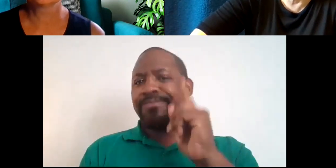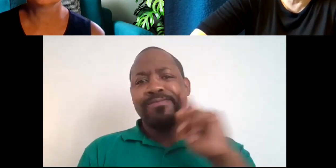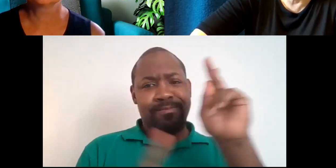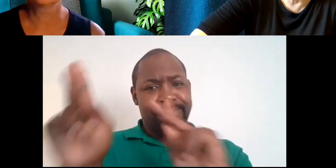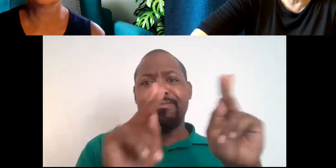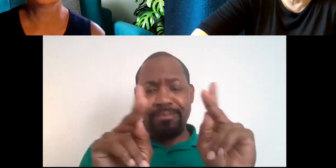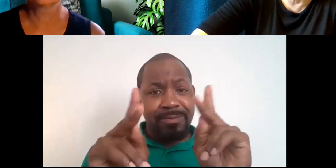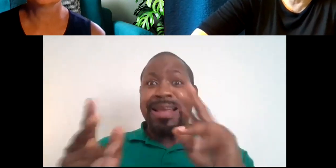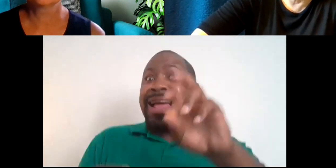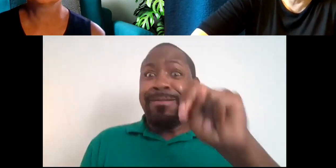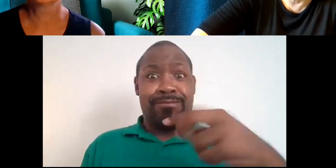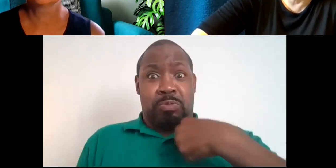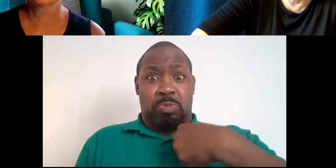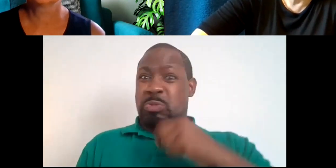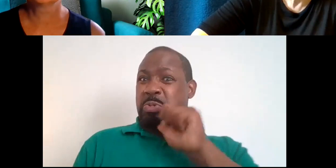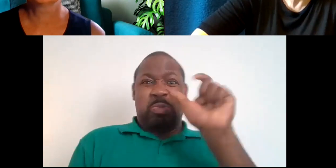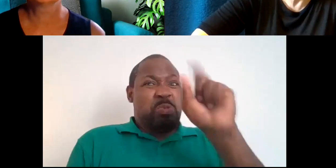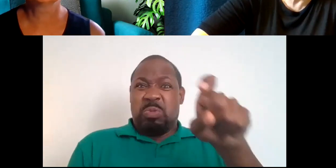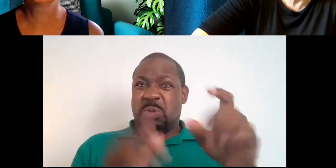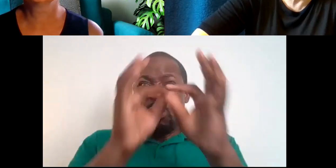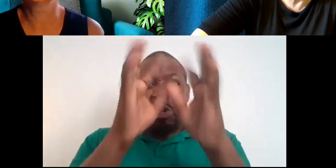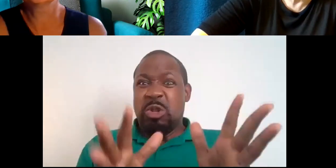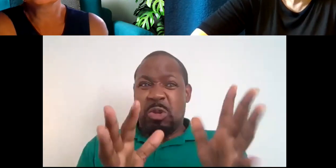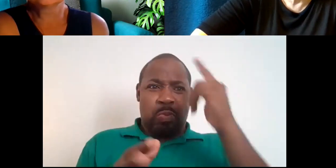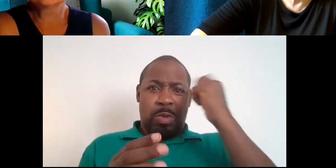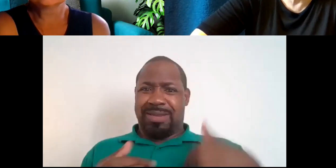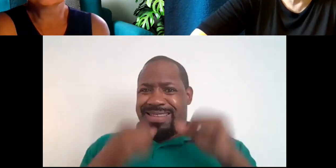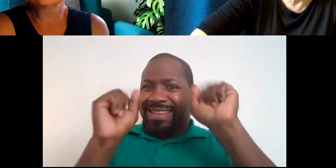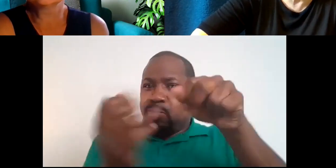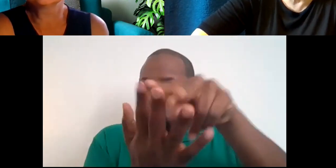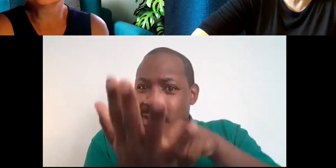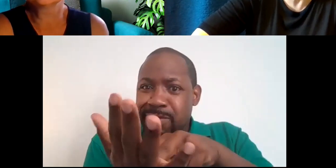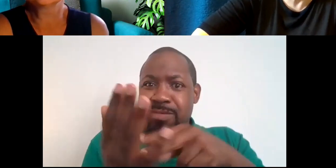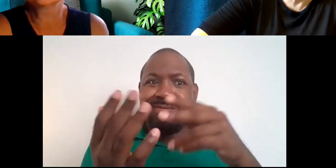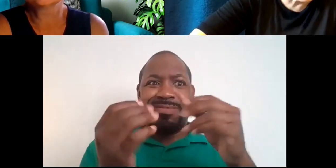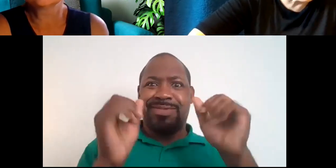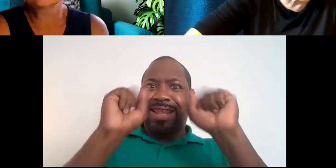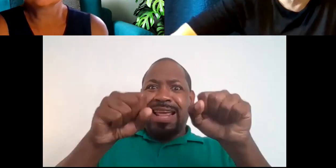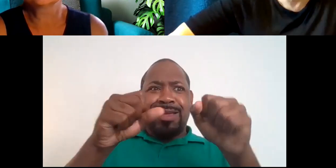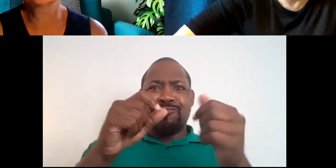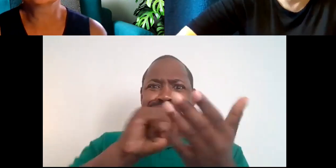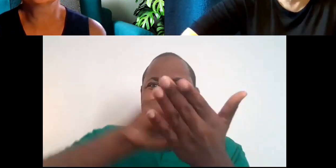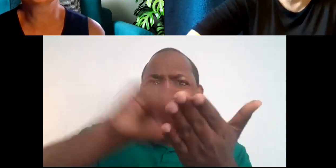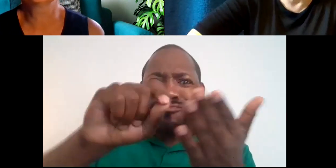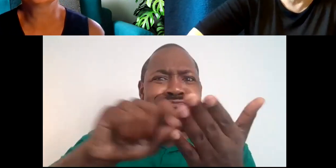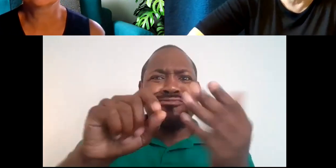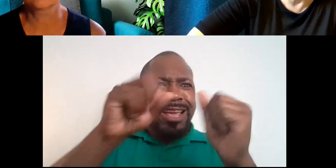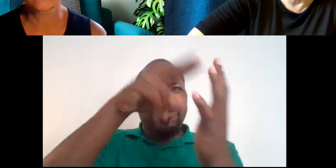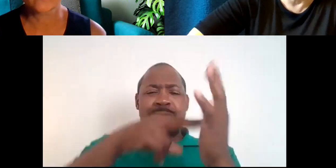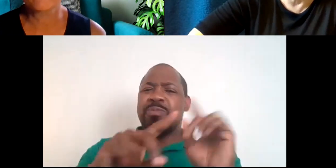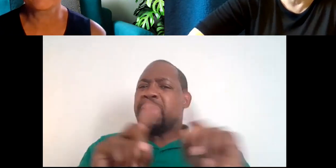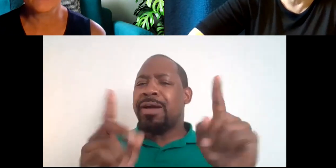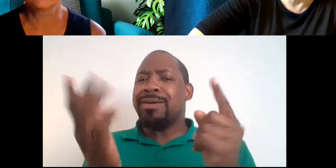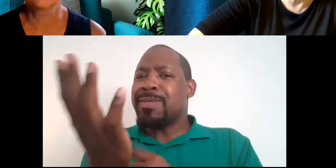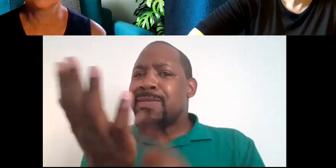do ASL is so important for deaf people. Even me, I mean, I don't need an interpreter because I can read and I